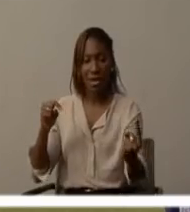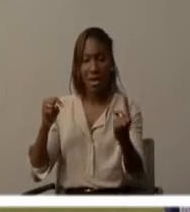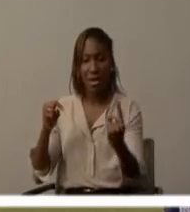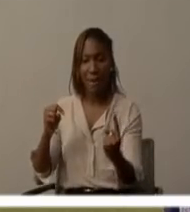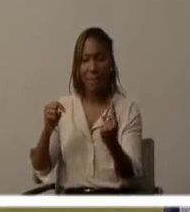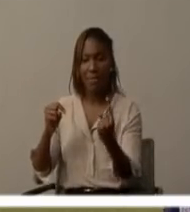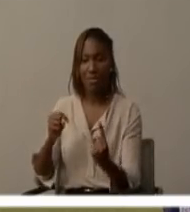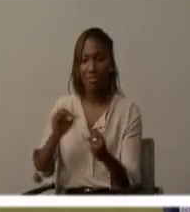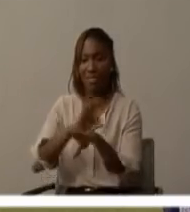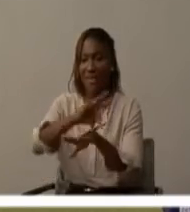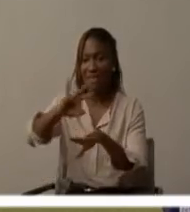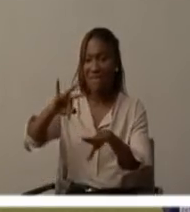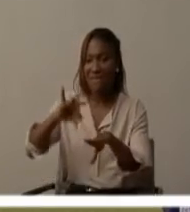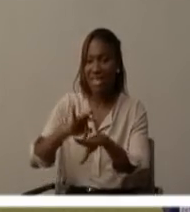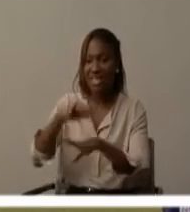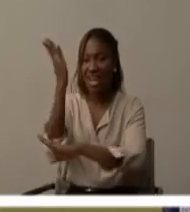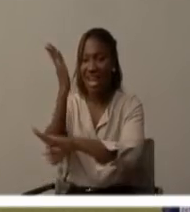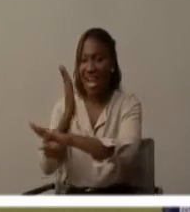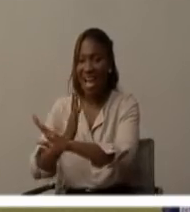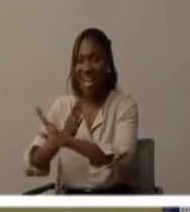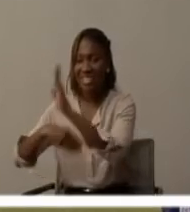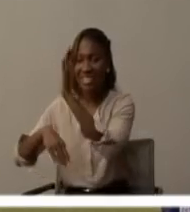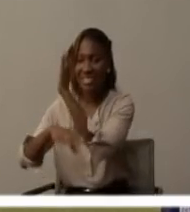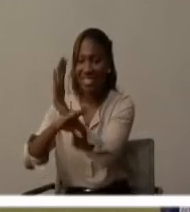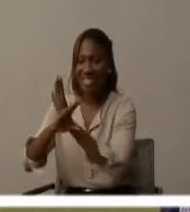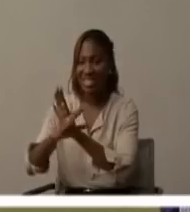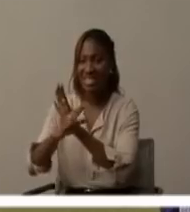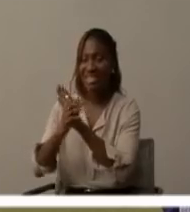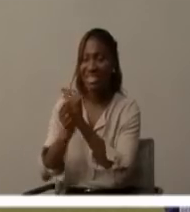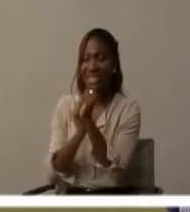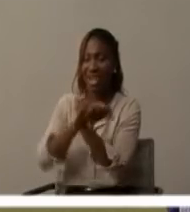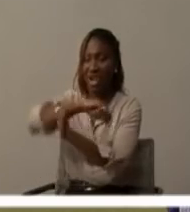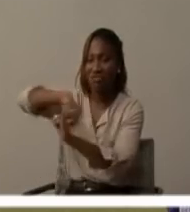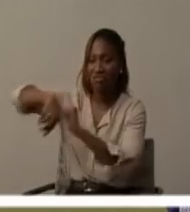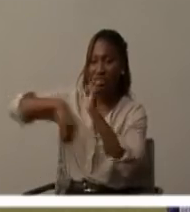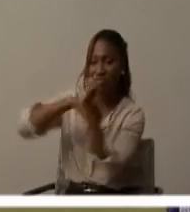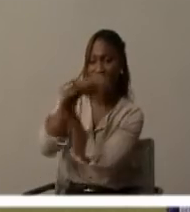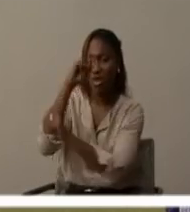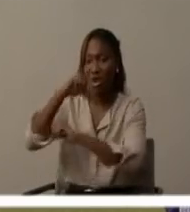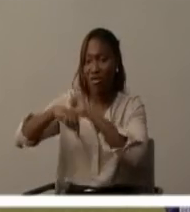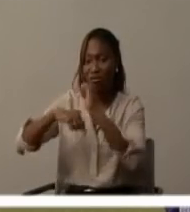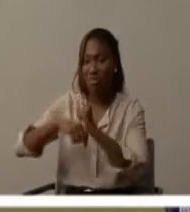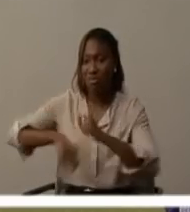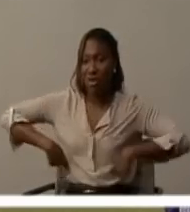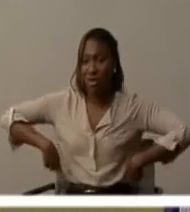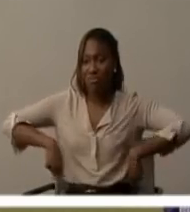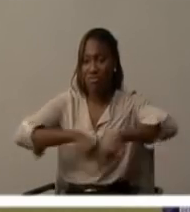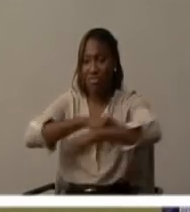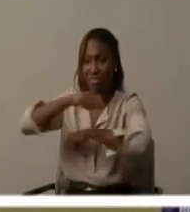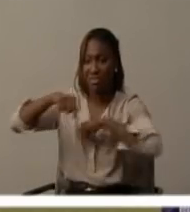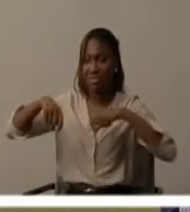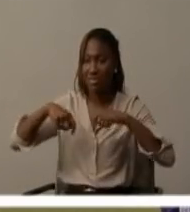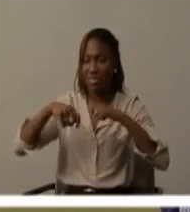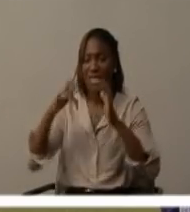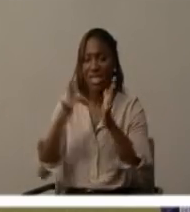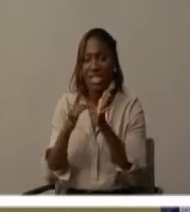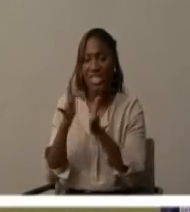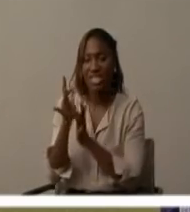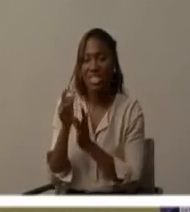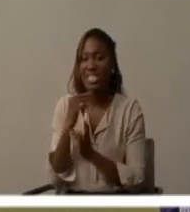and hands bound with bands of stuff and a cloth round his face. Jesus said to